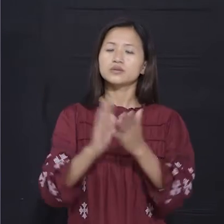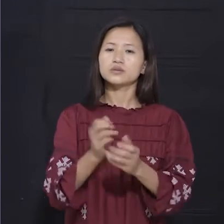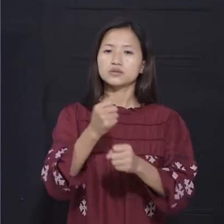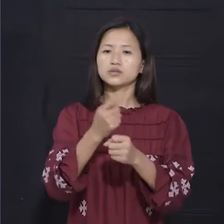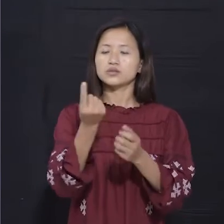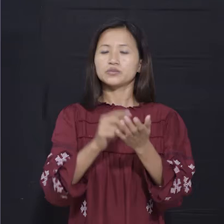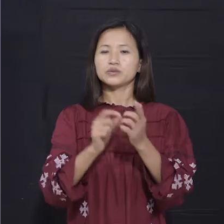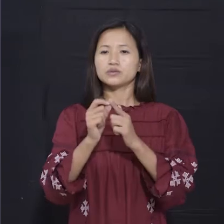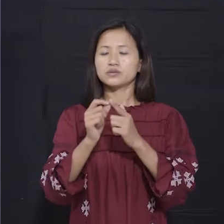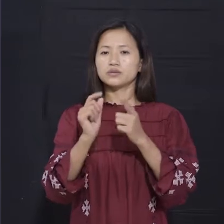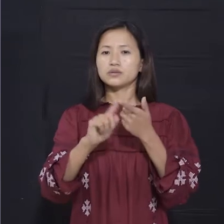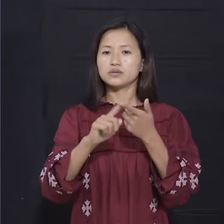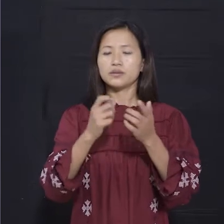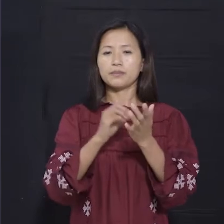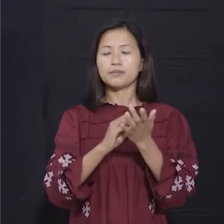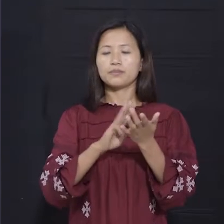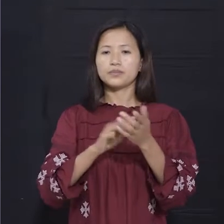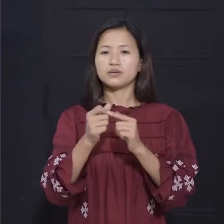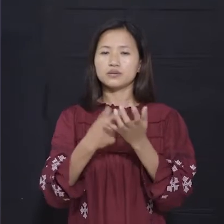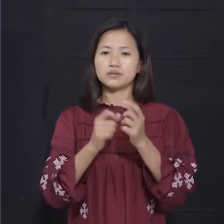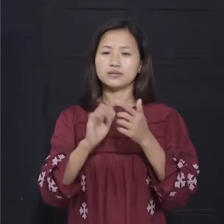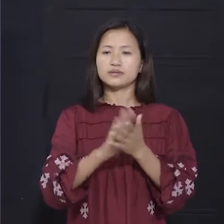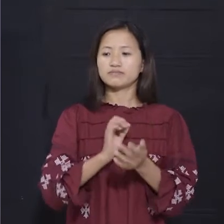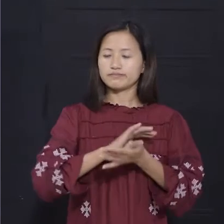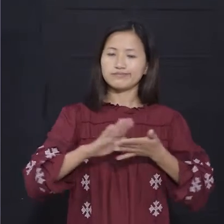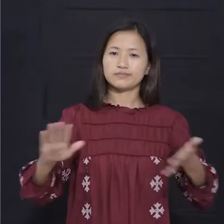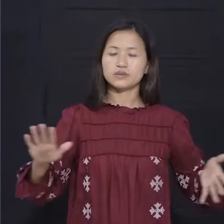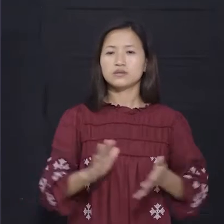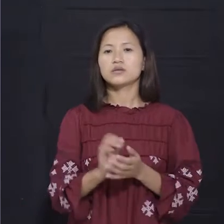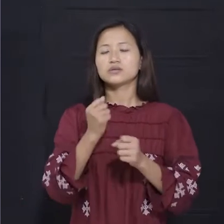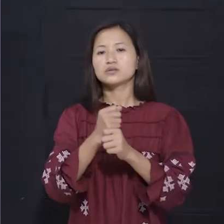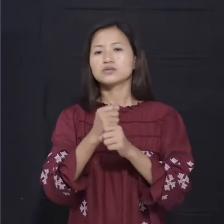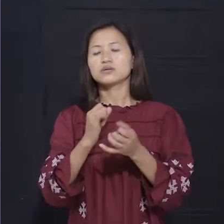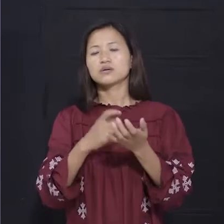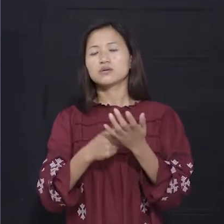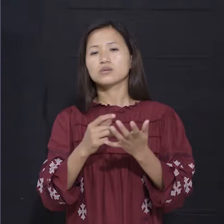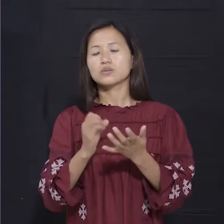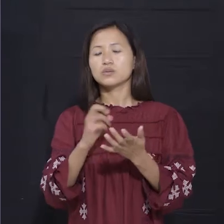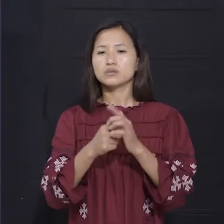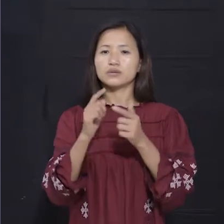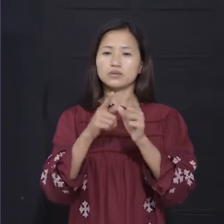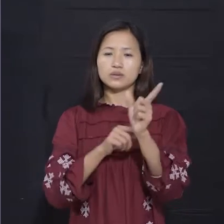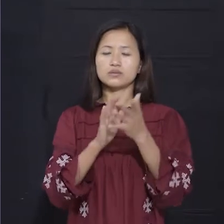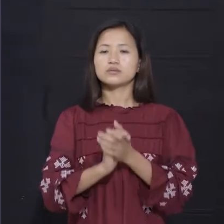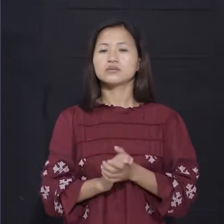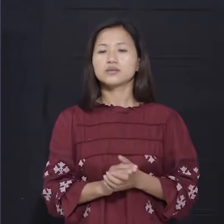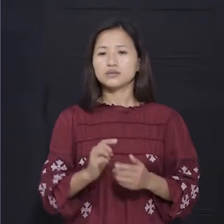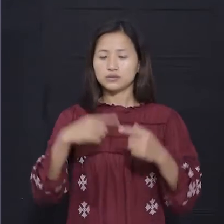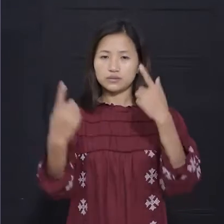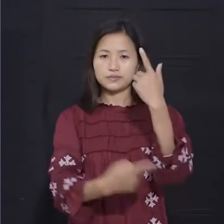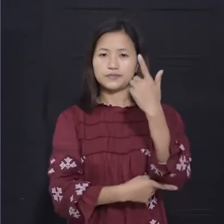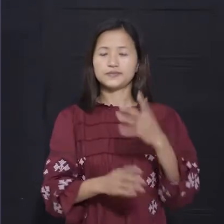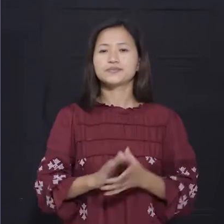Empire, and finally the Gupta Empire declined, and the glorious and the mighty Gupta Empire came to an end, all